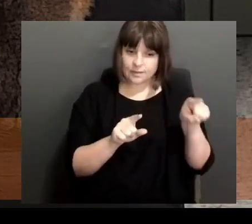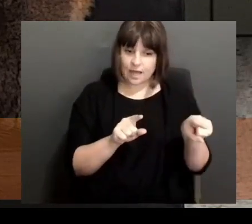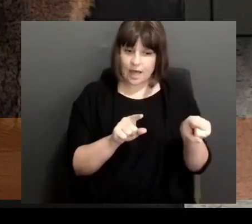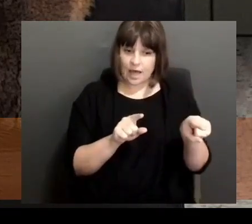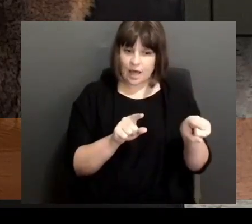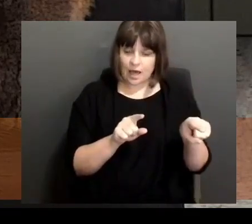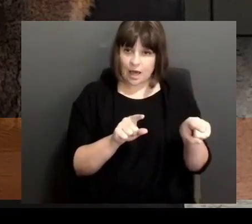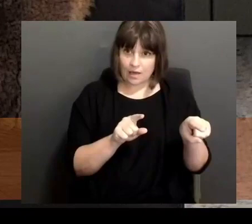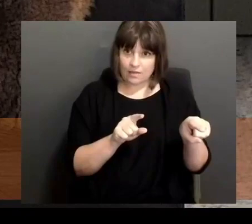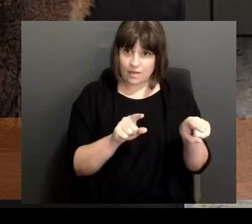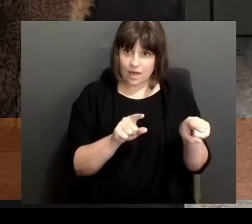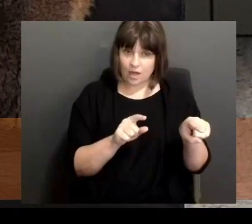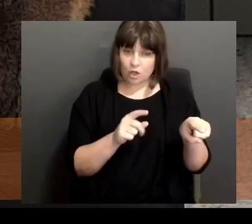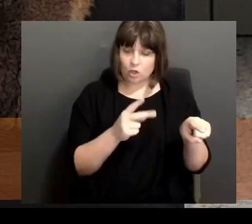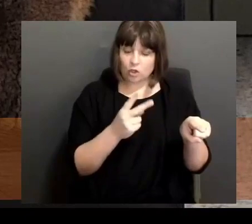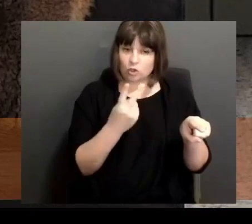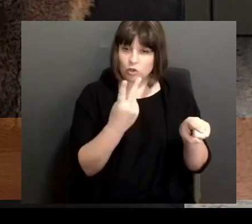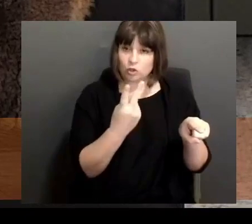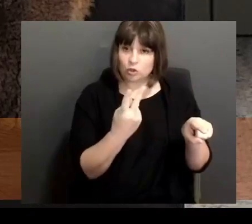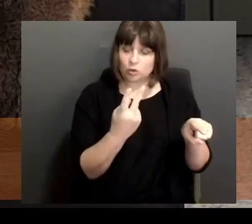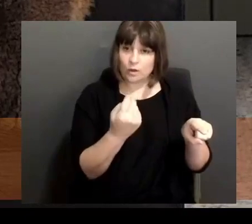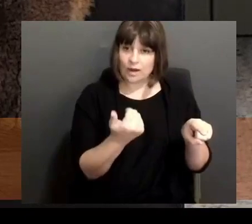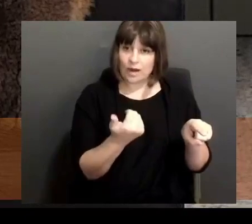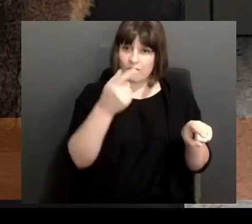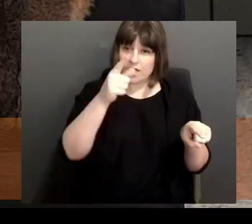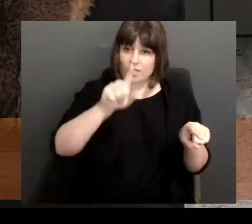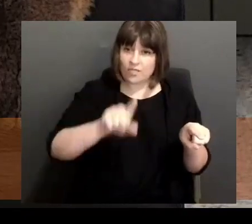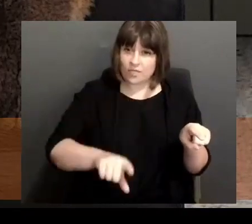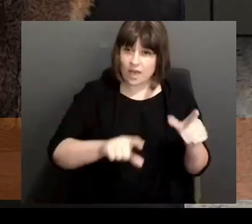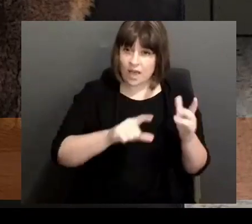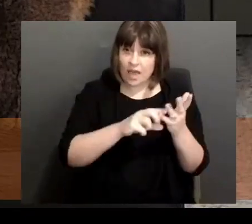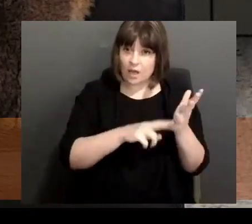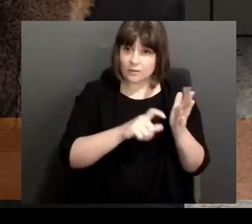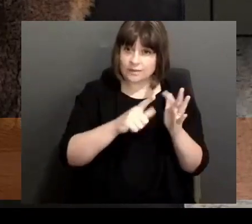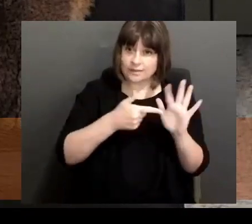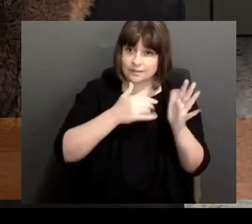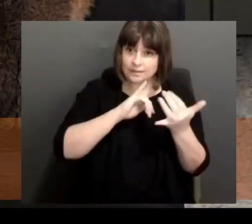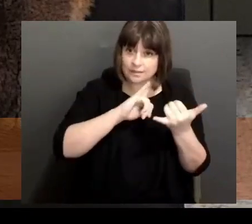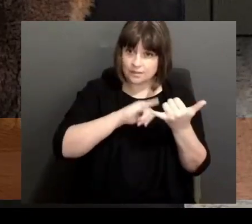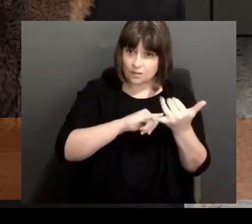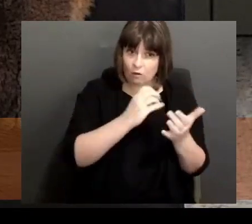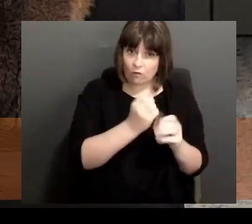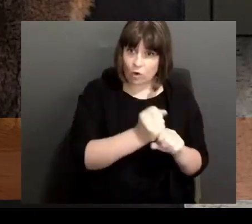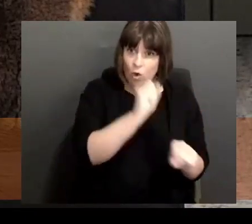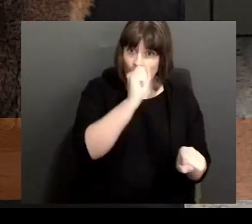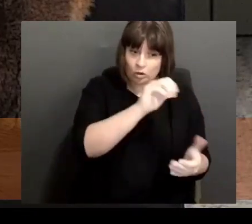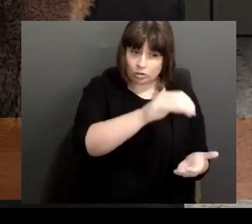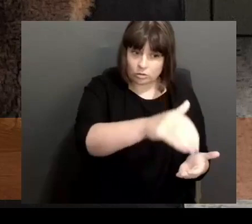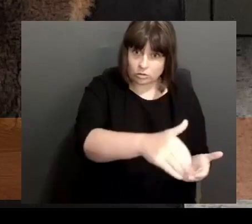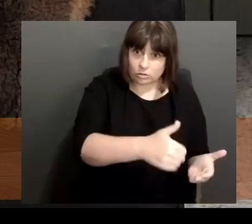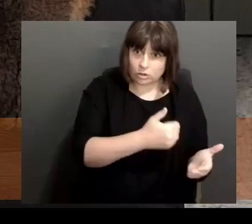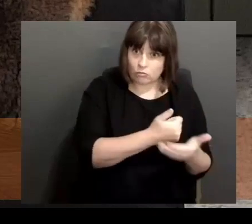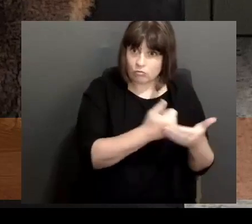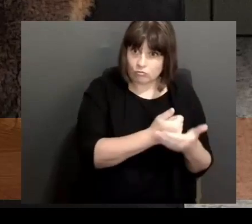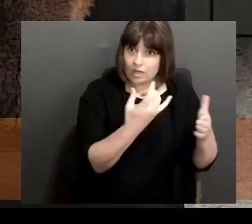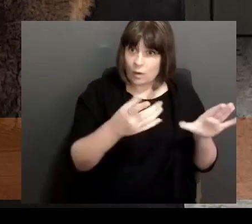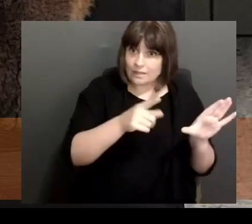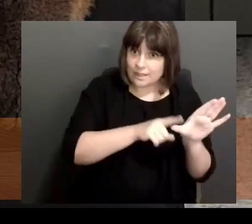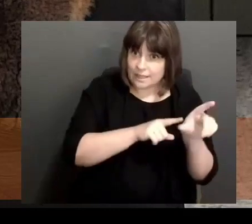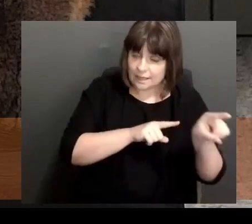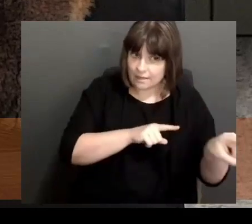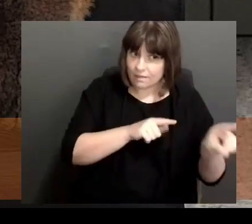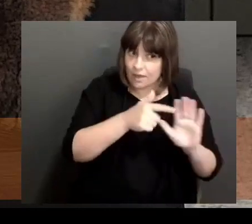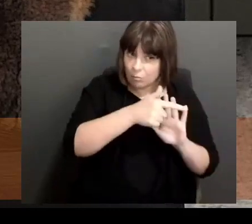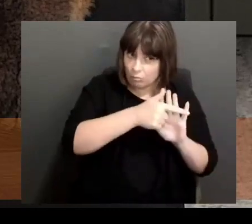the first 2,500 ounces of gold extracted each year, and that is a policy position